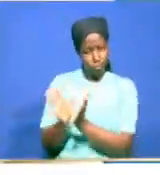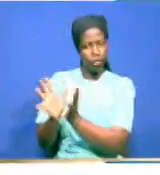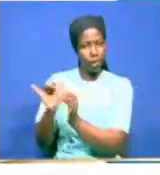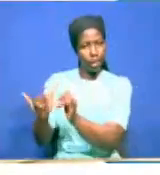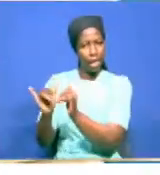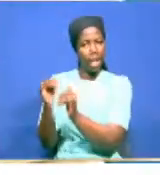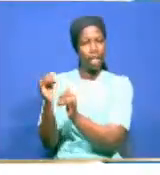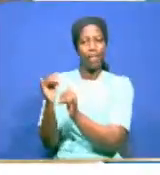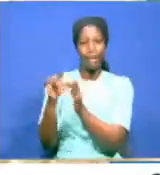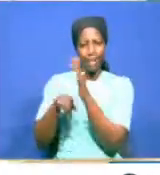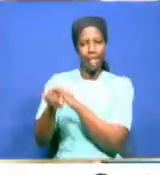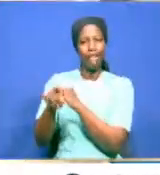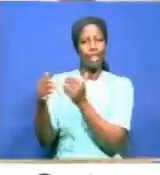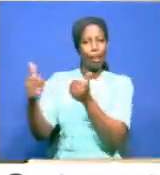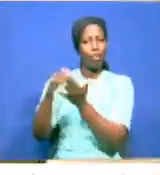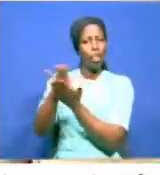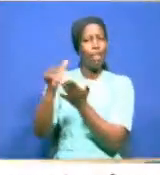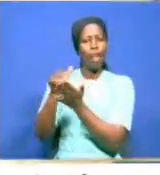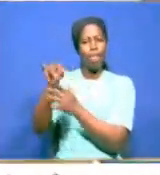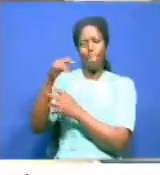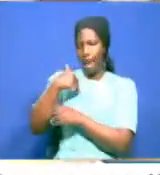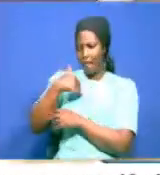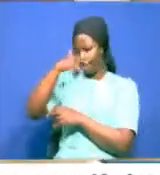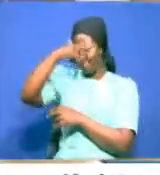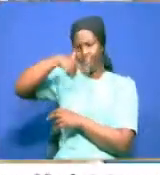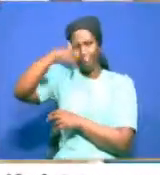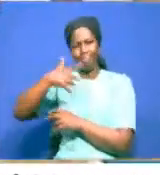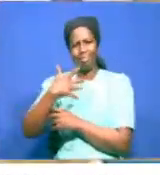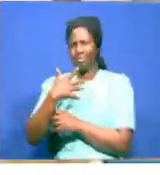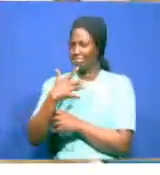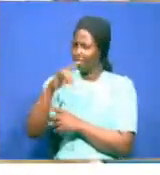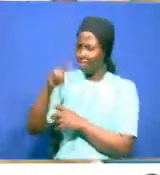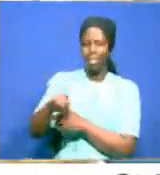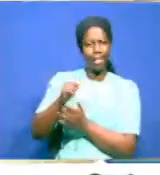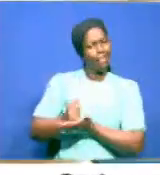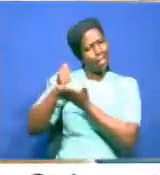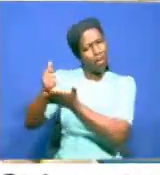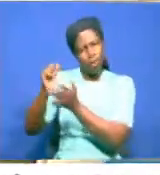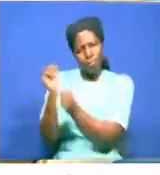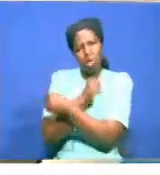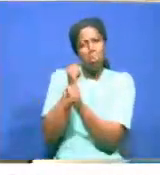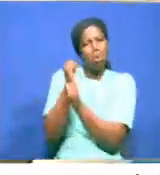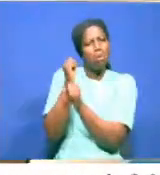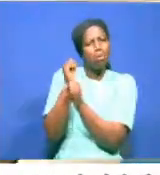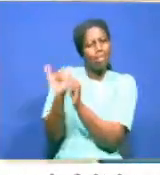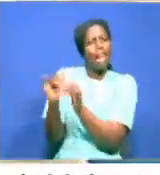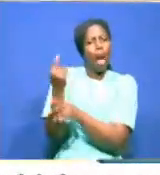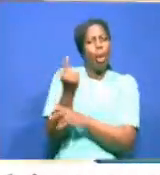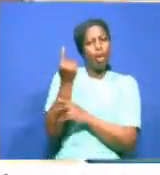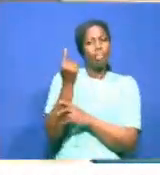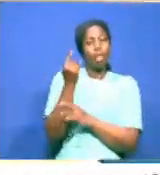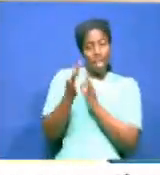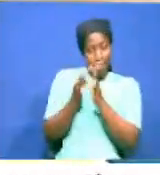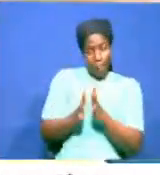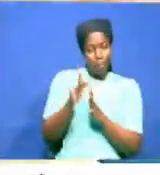visual impairment, that person needs an aid. You cannot, he cannot operate on his own. So if a person needs an aid, then there's need